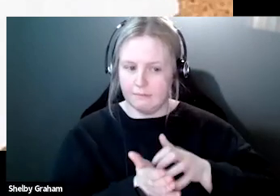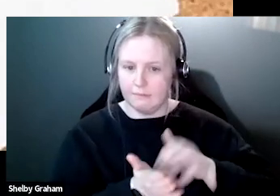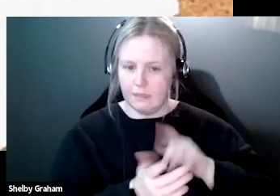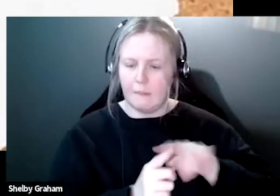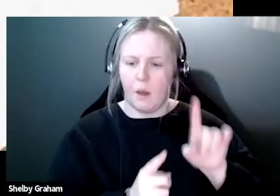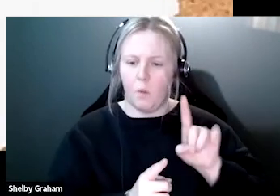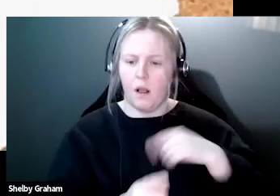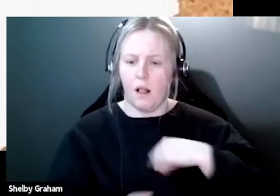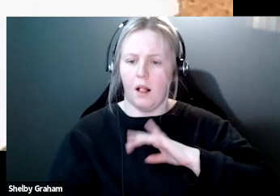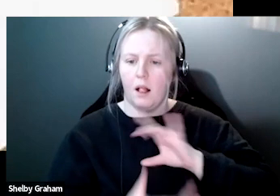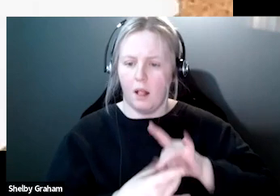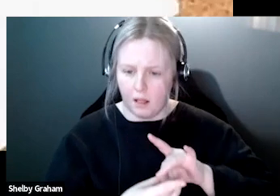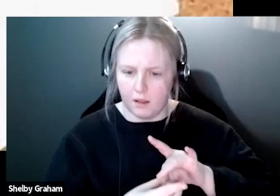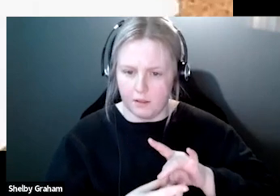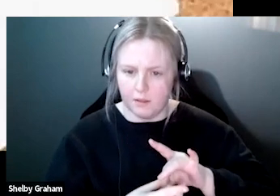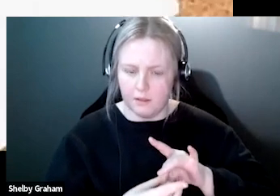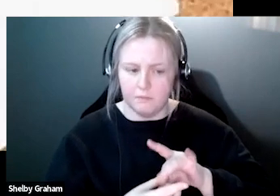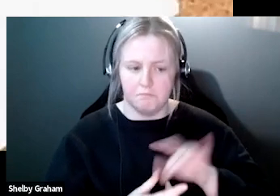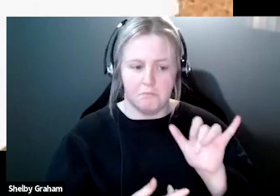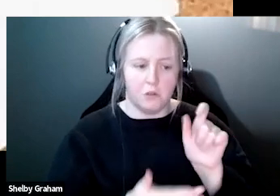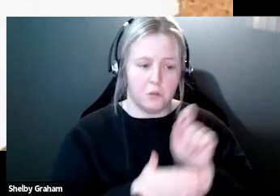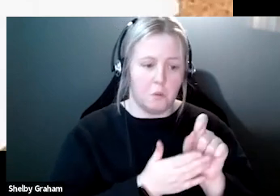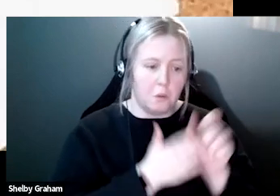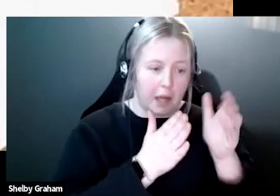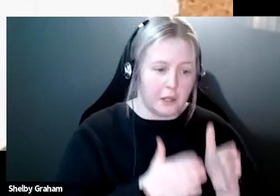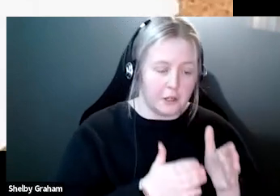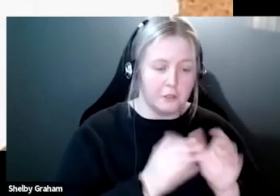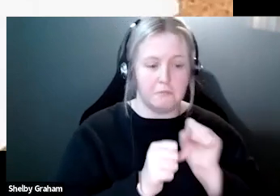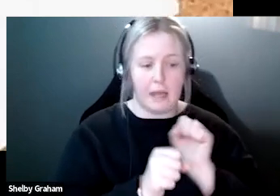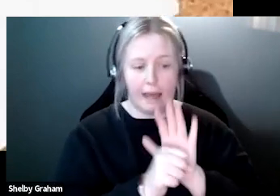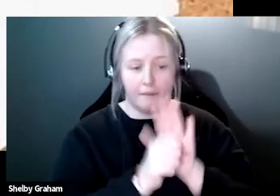Arts, and also writer, advocate, and educator.